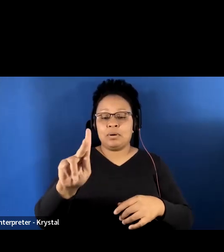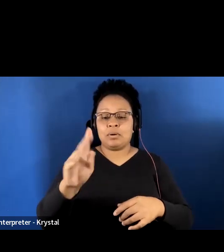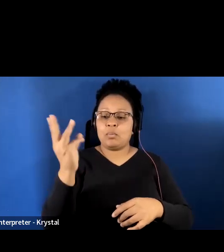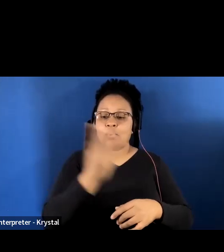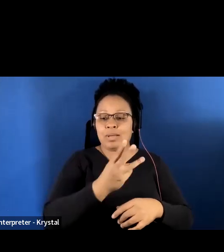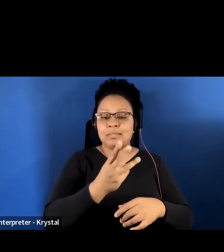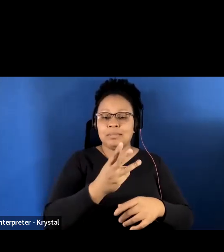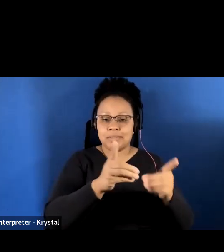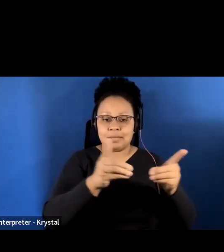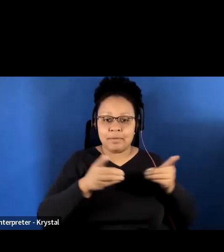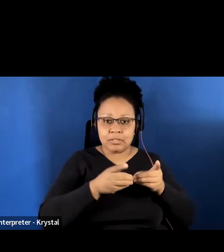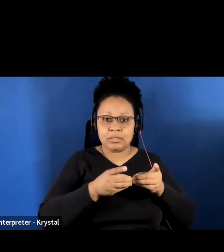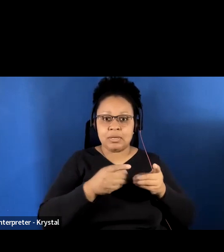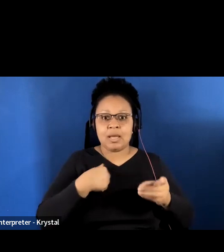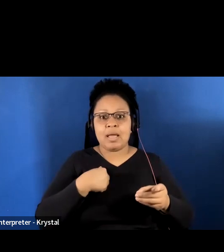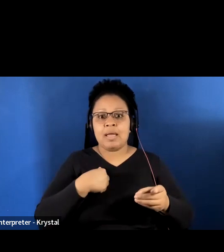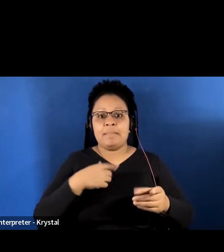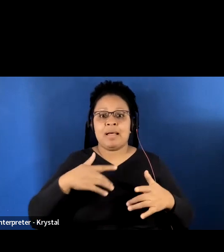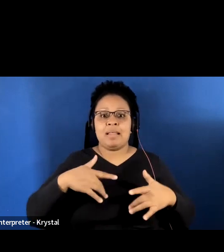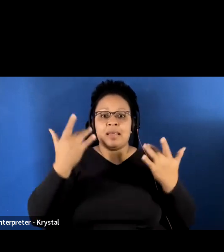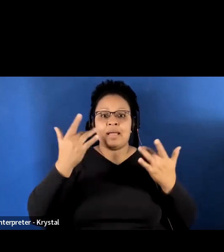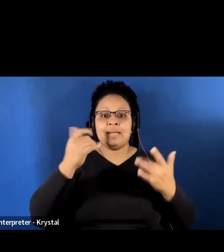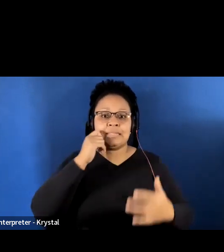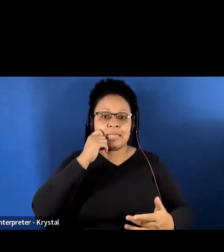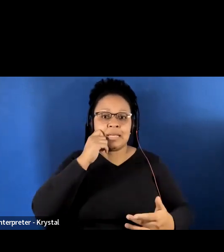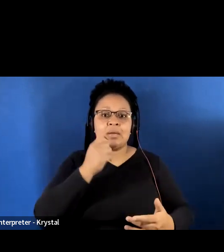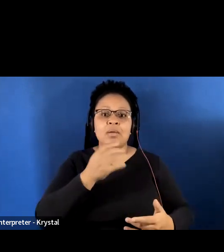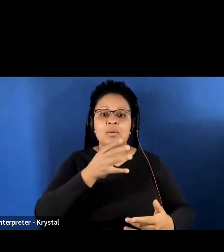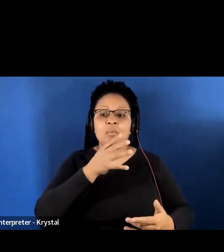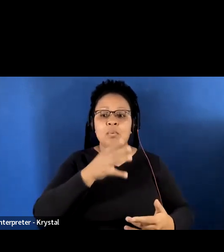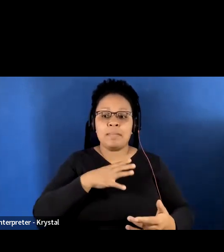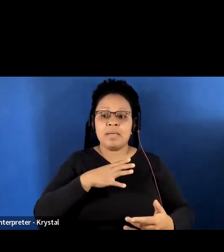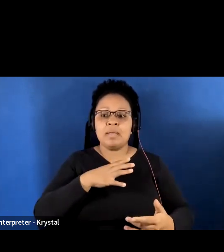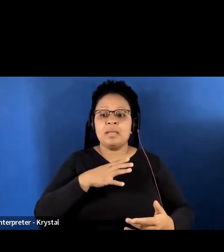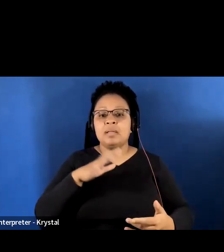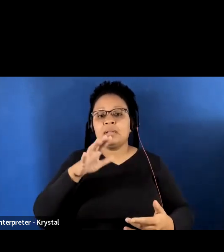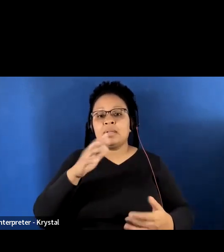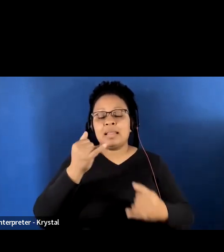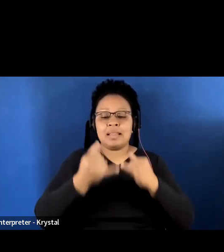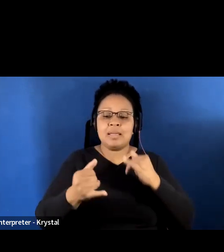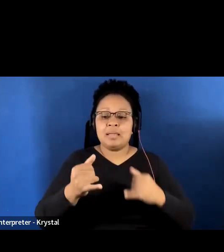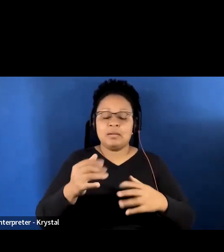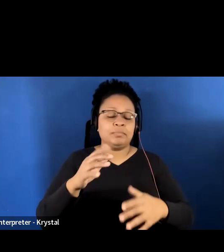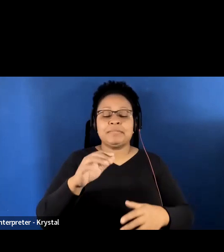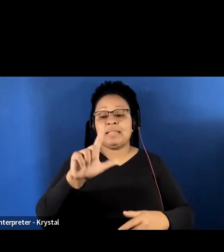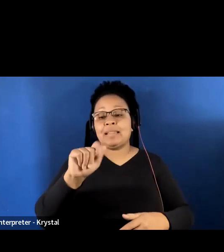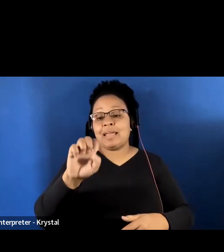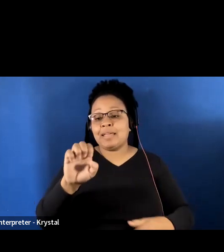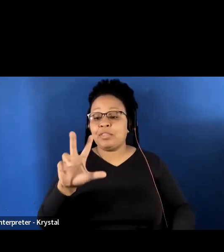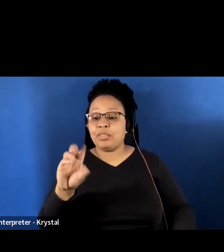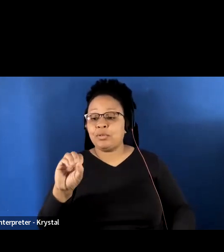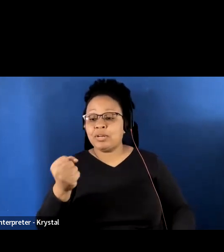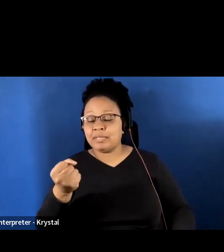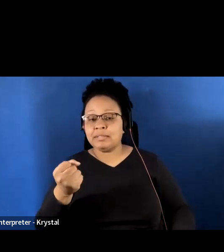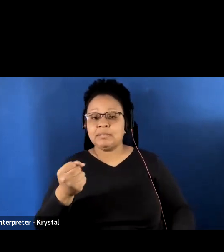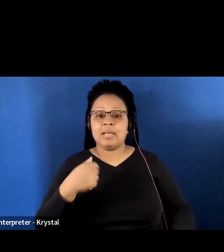I am a light-skinned woman in her late 30s. I utilize pronouns she and her, and